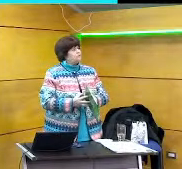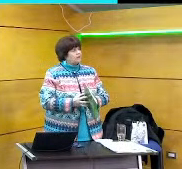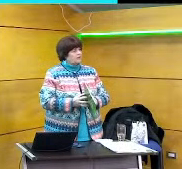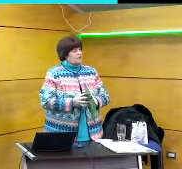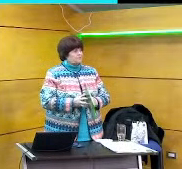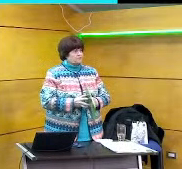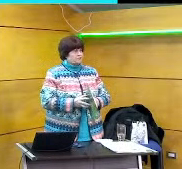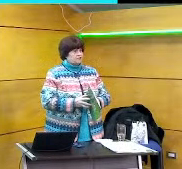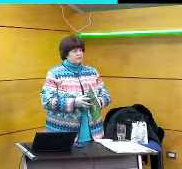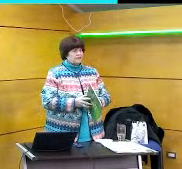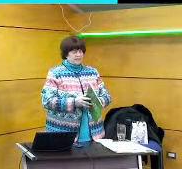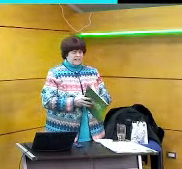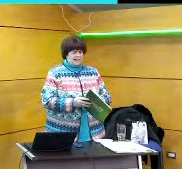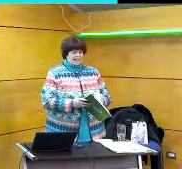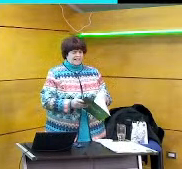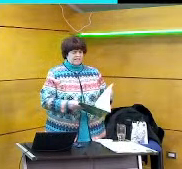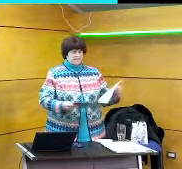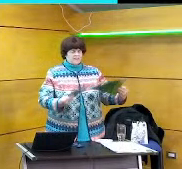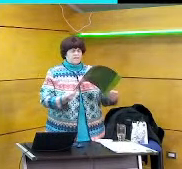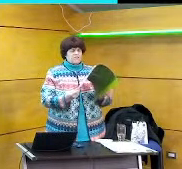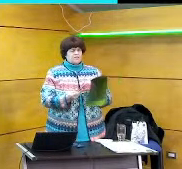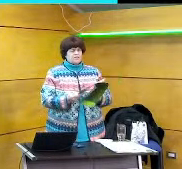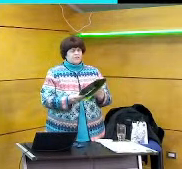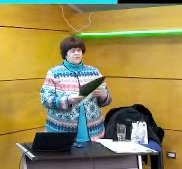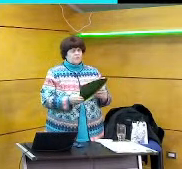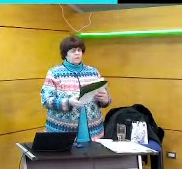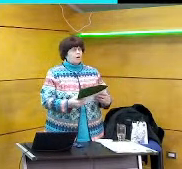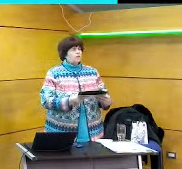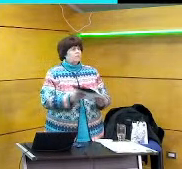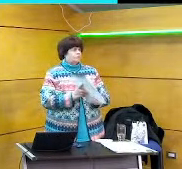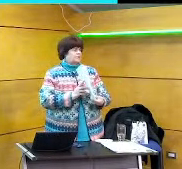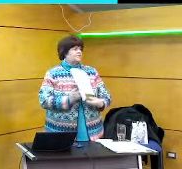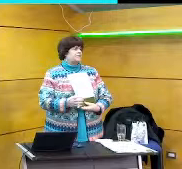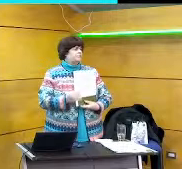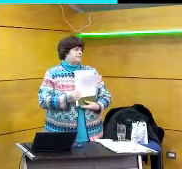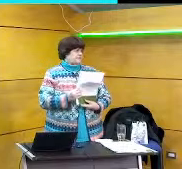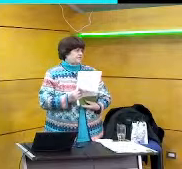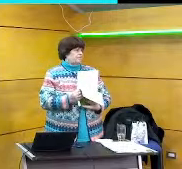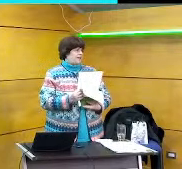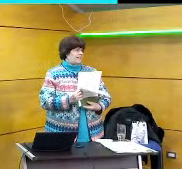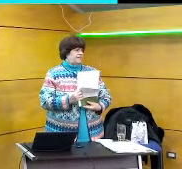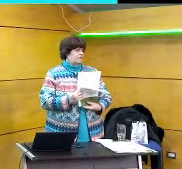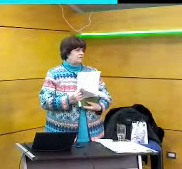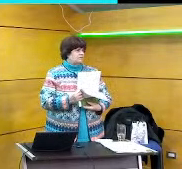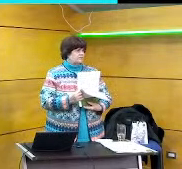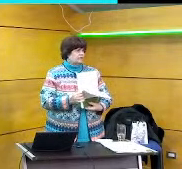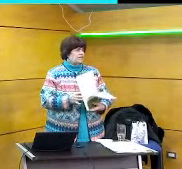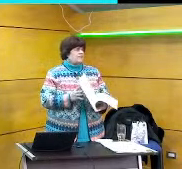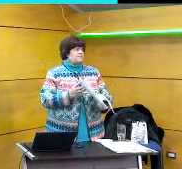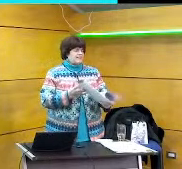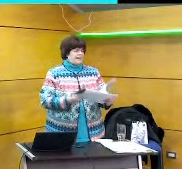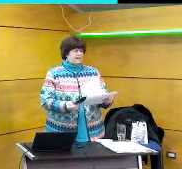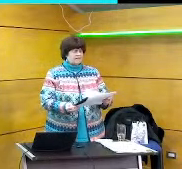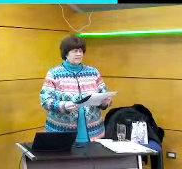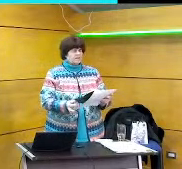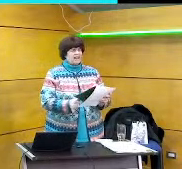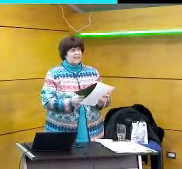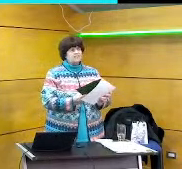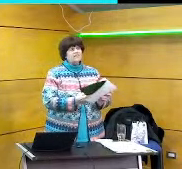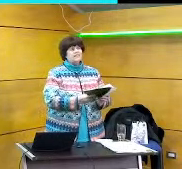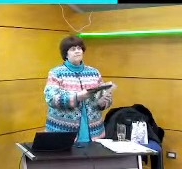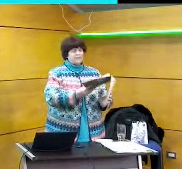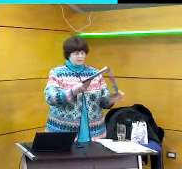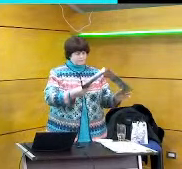and do-along competition. And you all received some handouts. These handouts